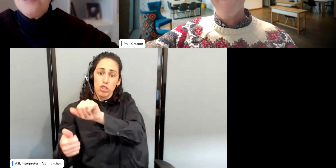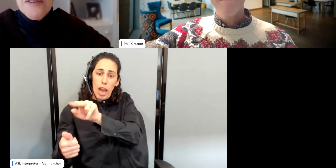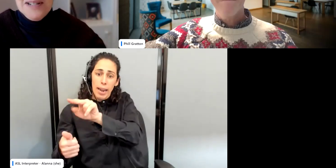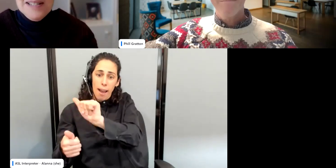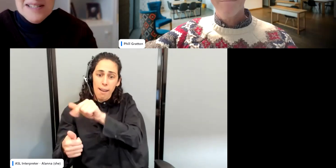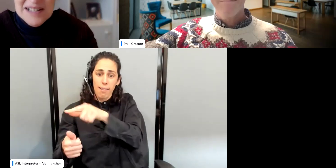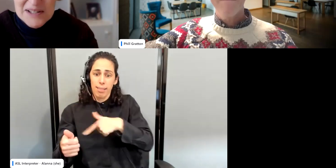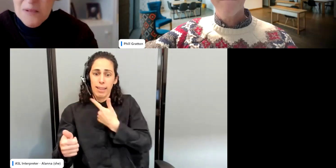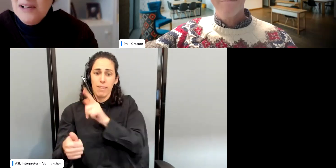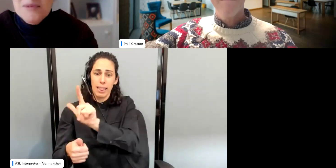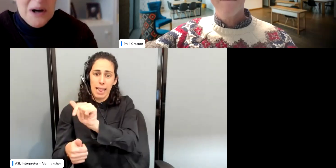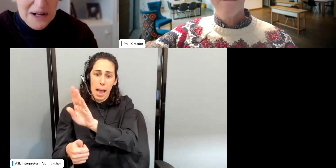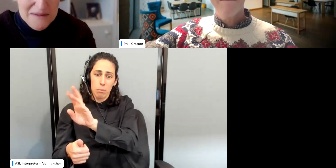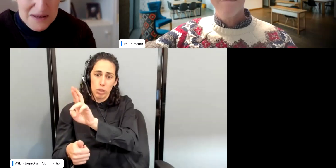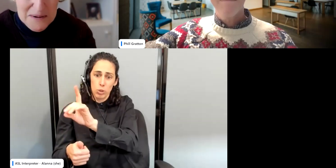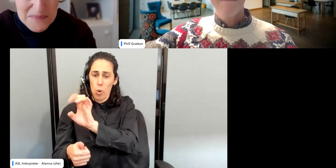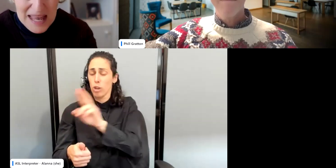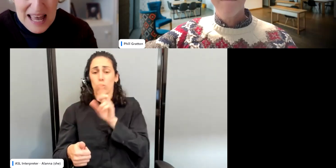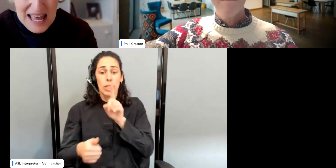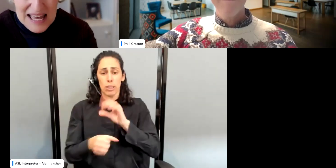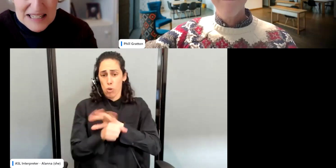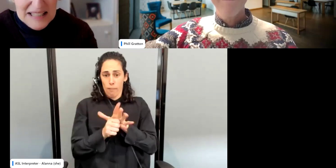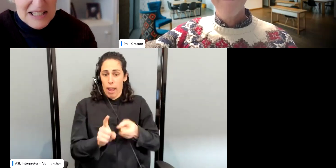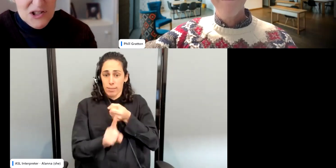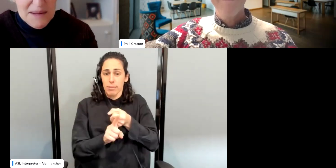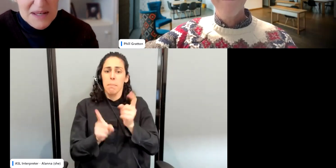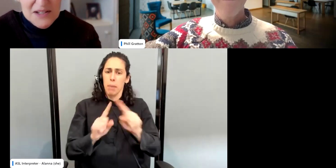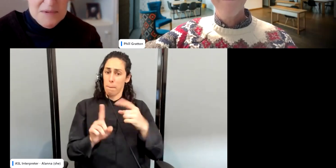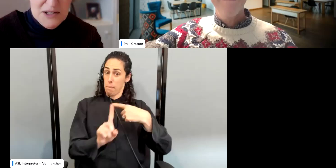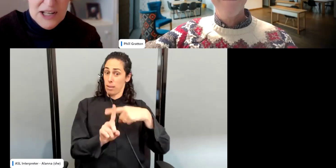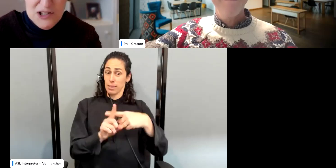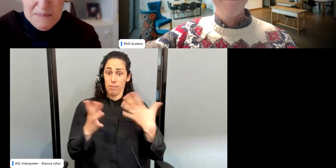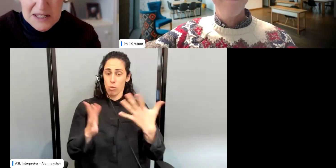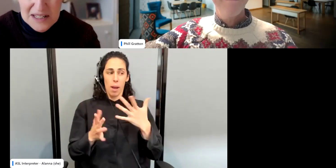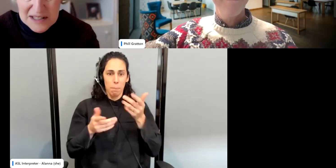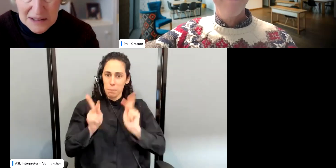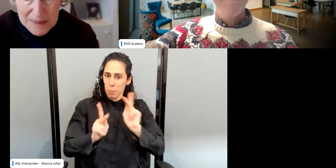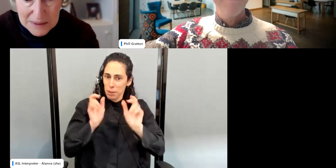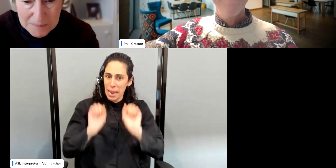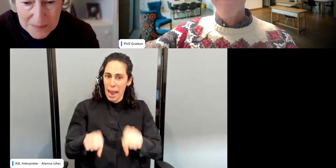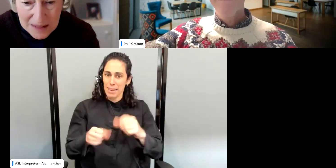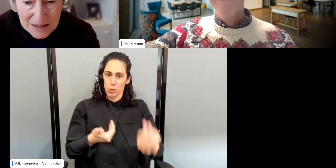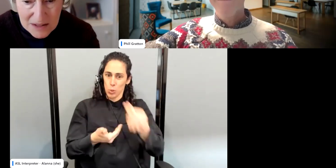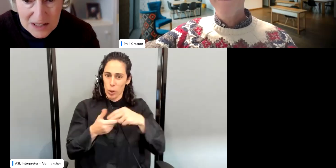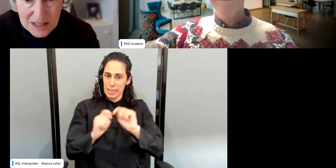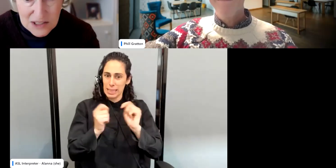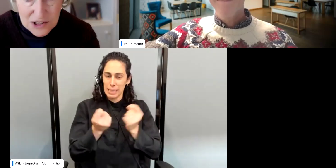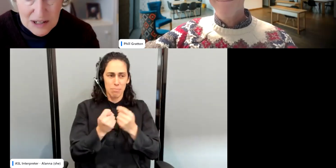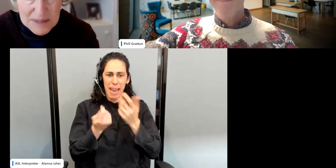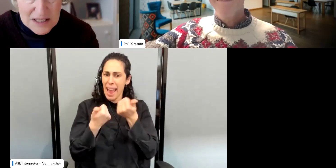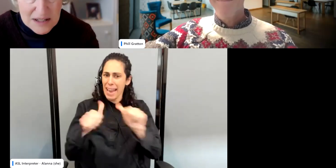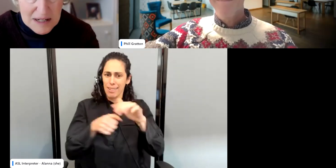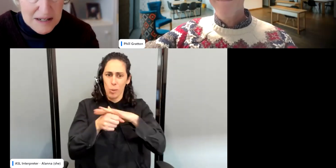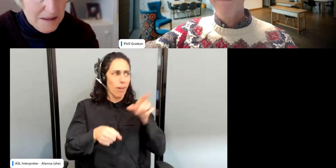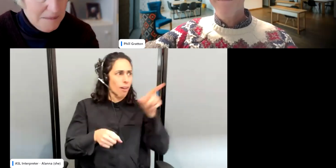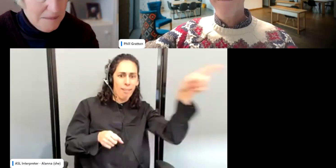in far, far distances. So welcome to all of you. And let's jump into what ChatGPT is all about. So I'm just going to share